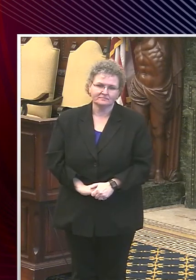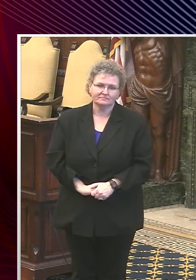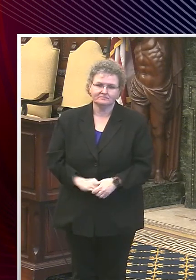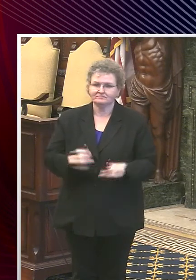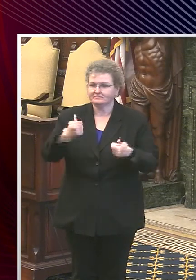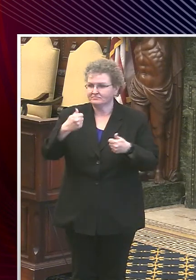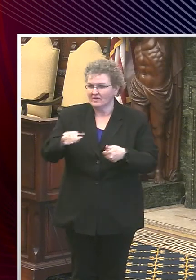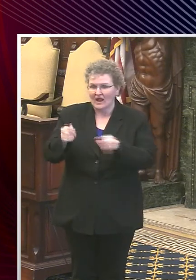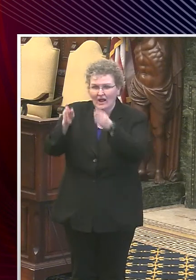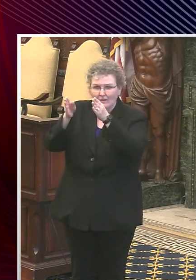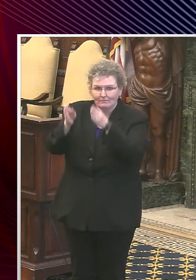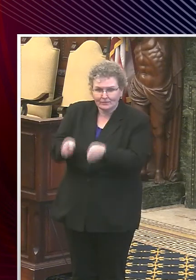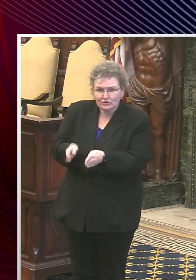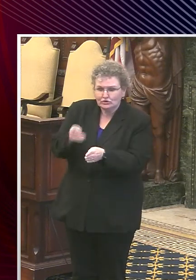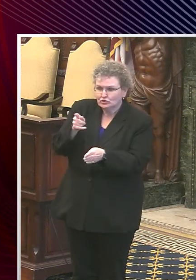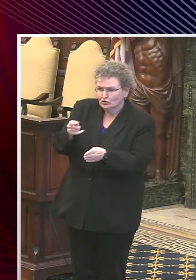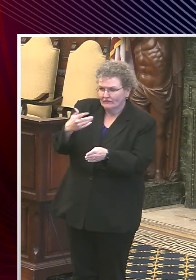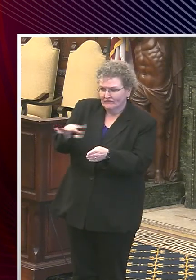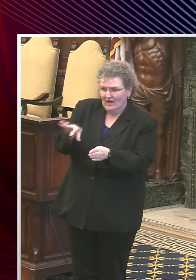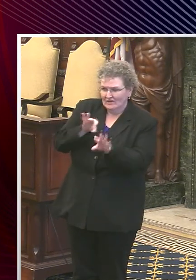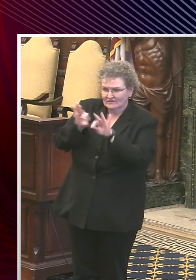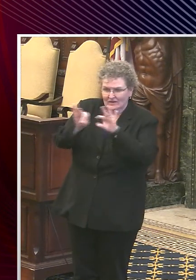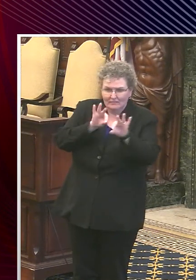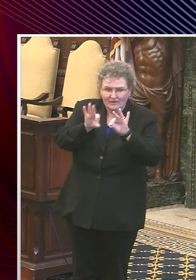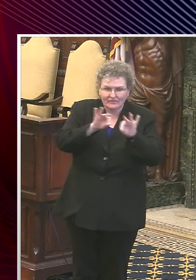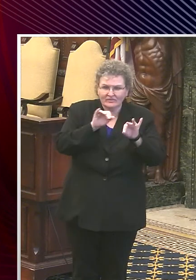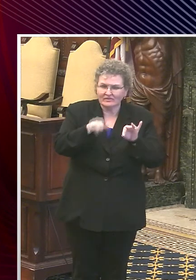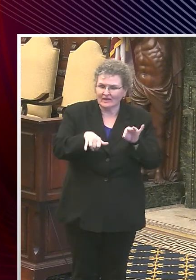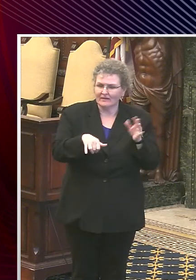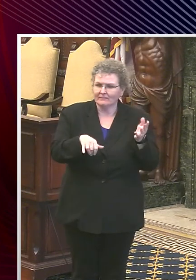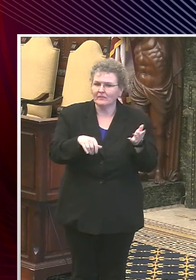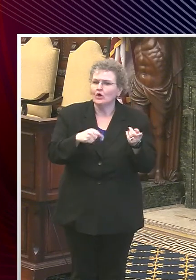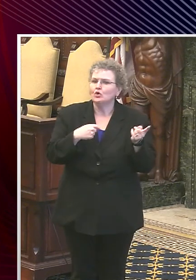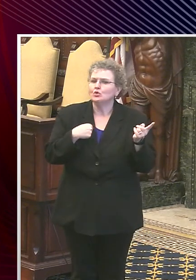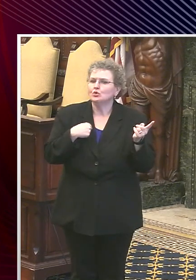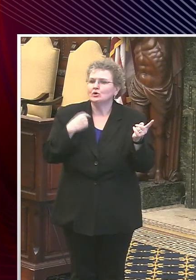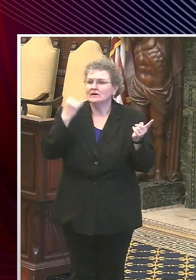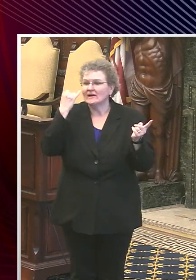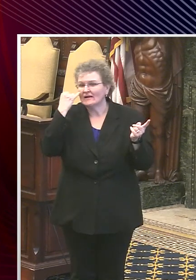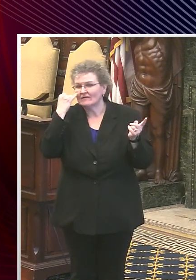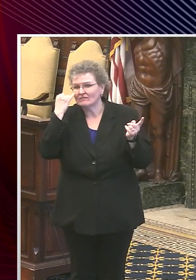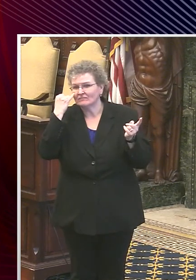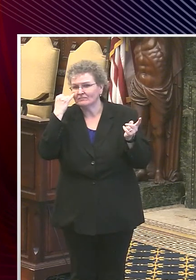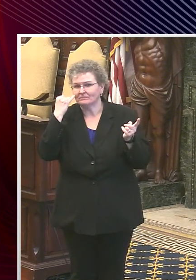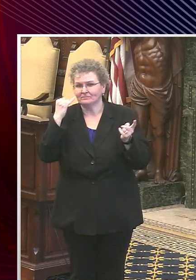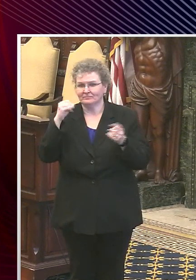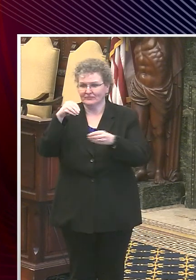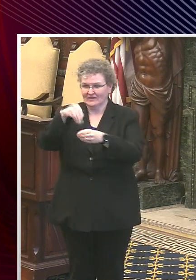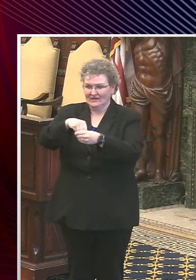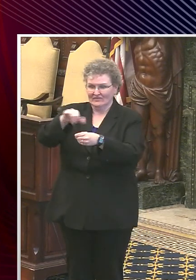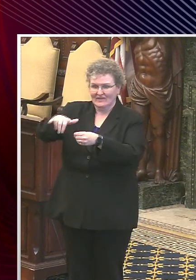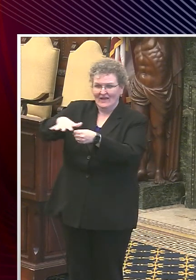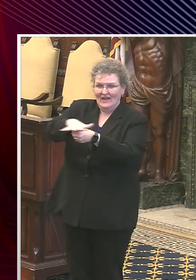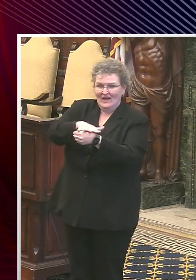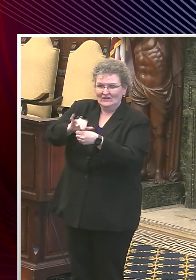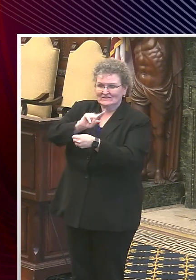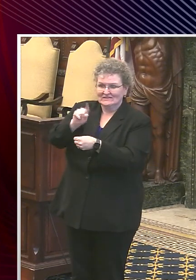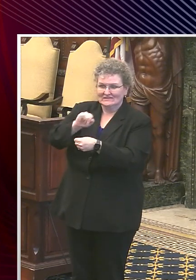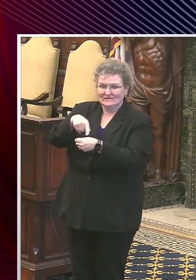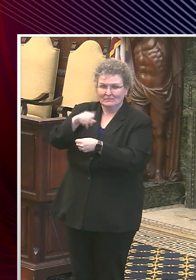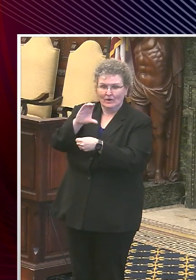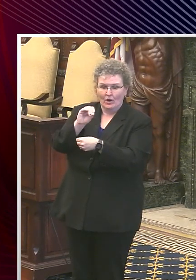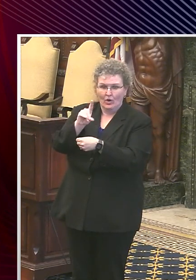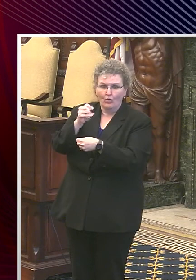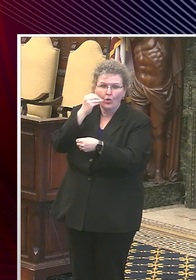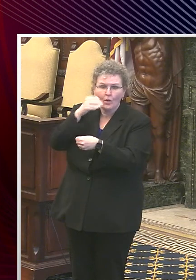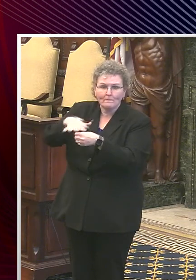getting selected. And the chance is going to be greater if they're under vaccinated zip code, but otherwise it's going to be random. And what are